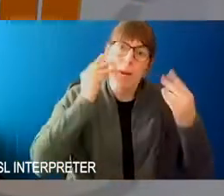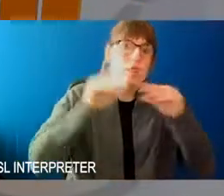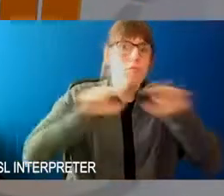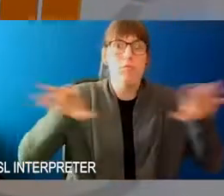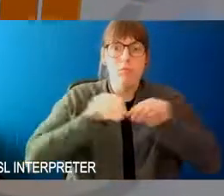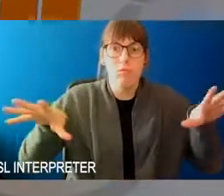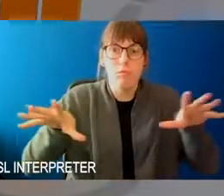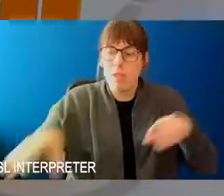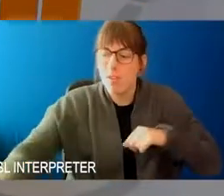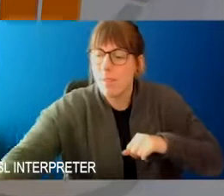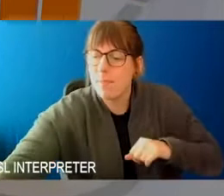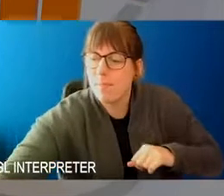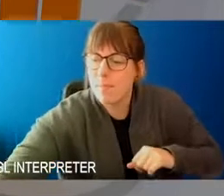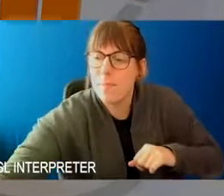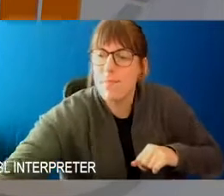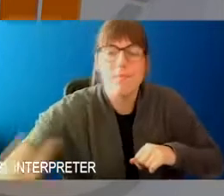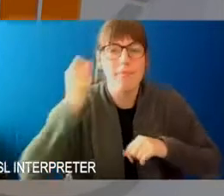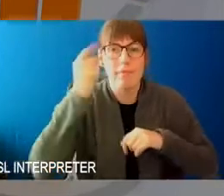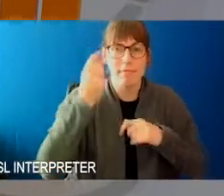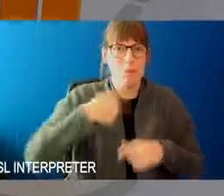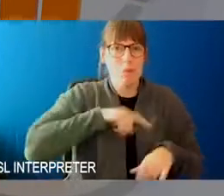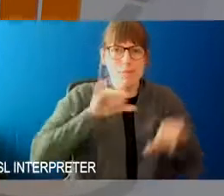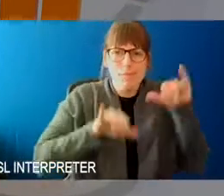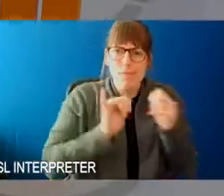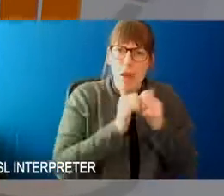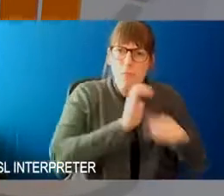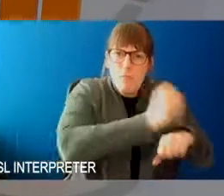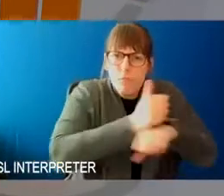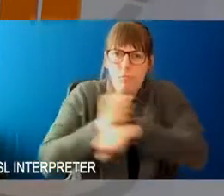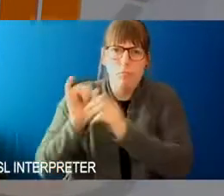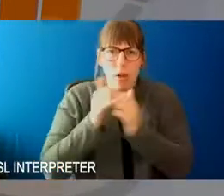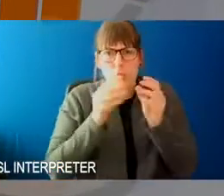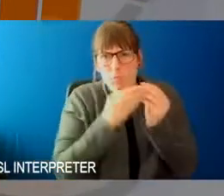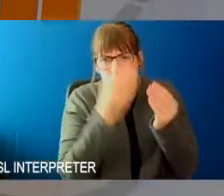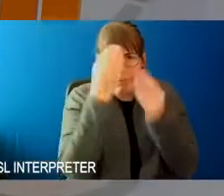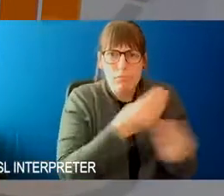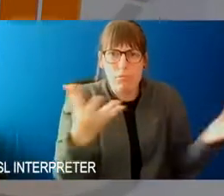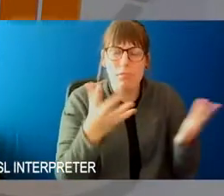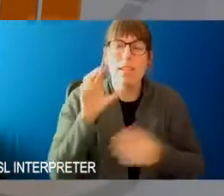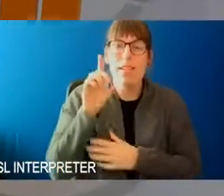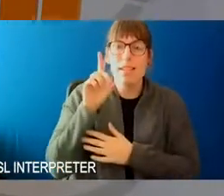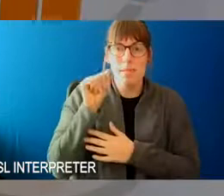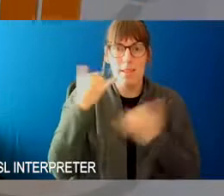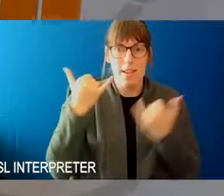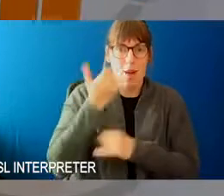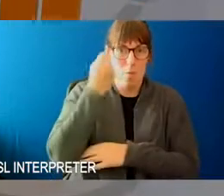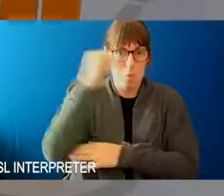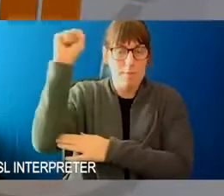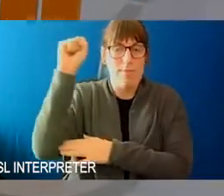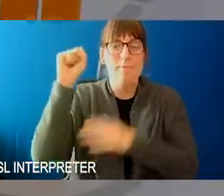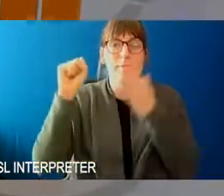we're very good at creating content, but then we go shopping for where it can be placed. Within the